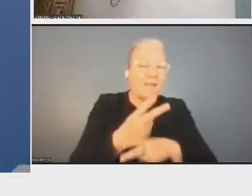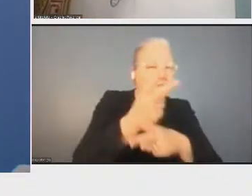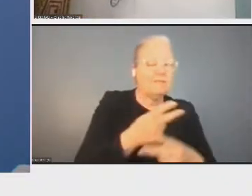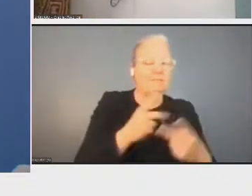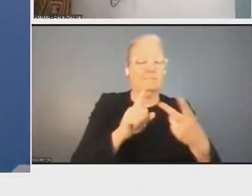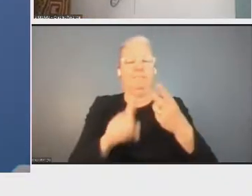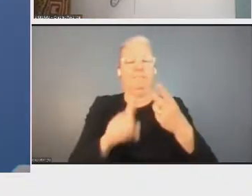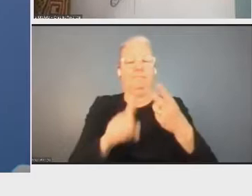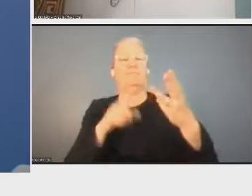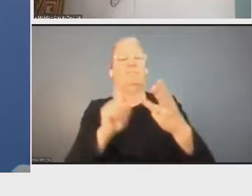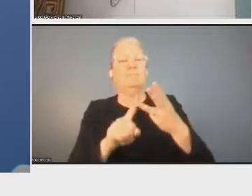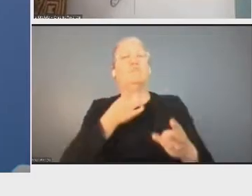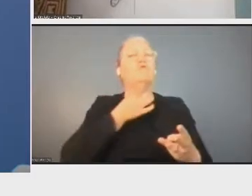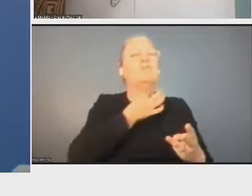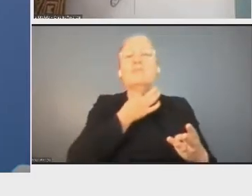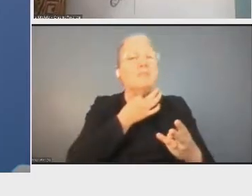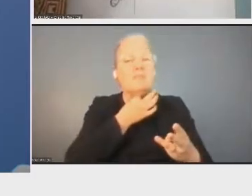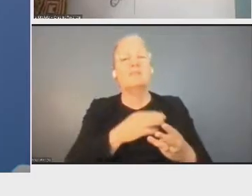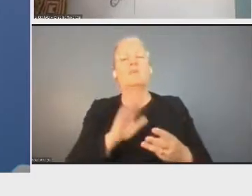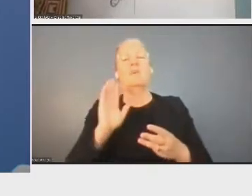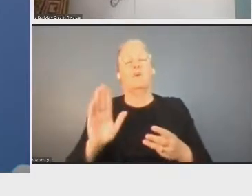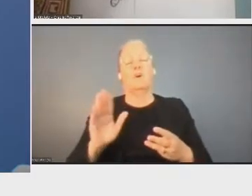risk of gender violence.